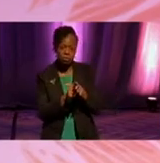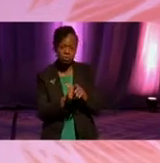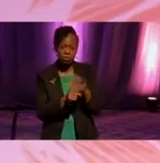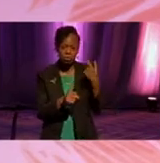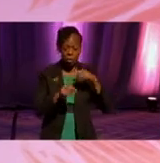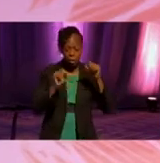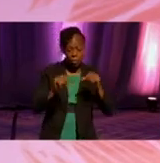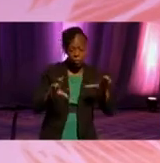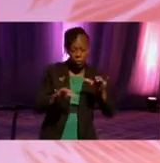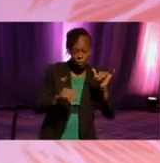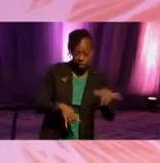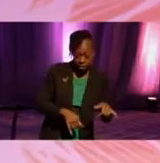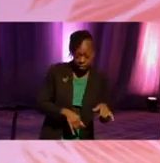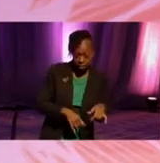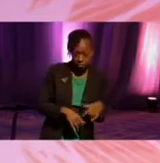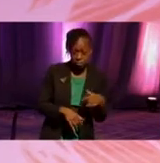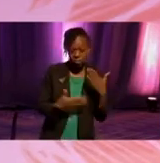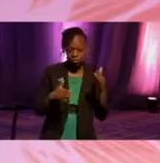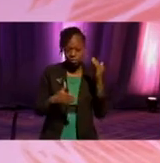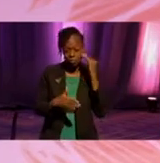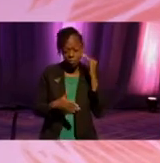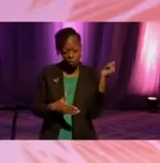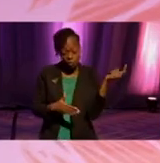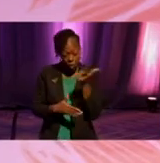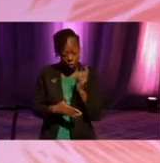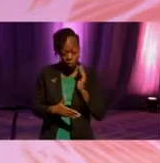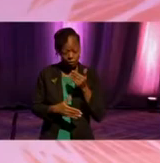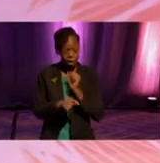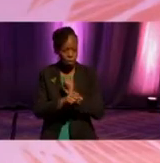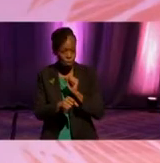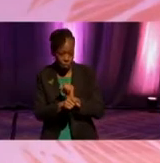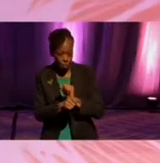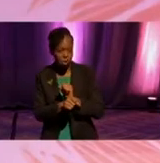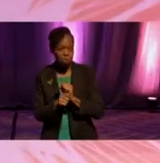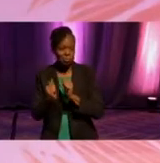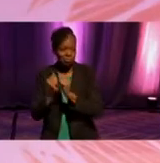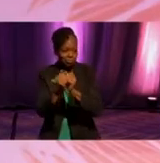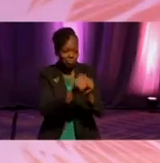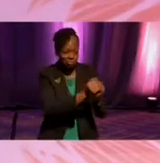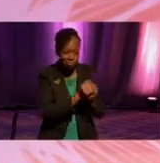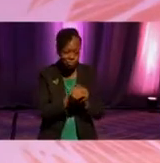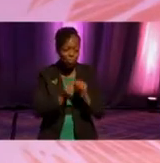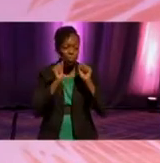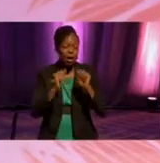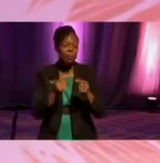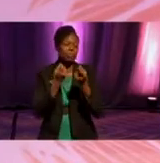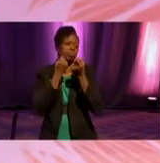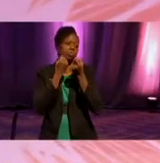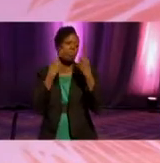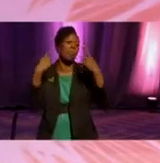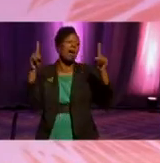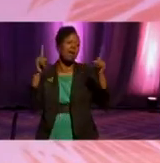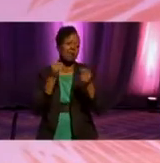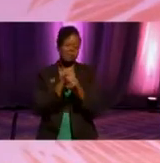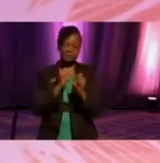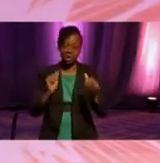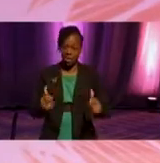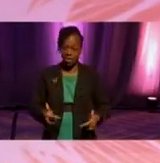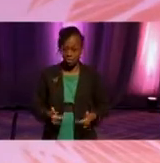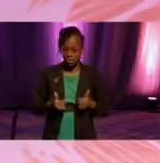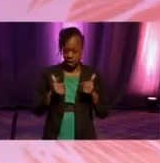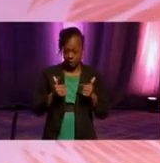were able to do that. So I know that all of the work that we did, we were able to save lives. Another